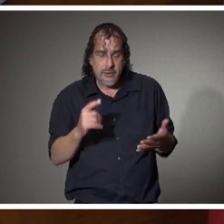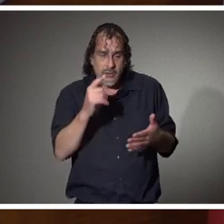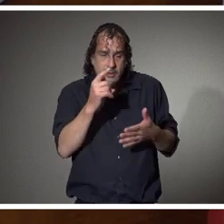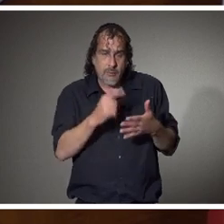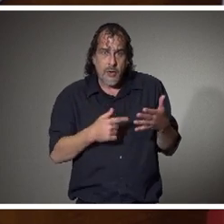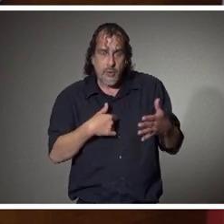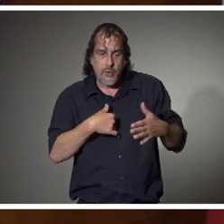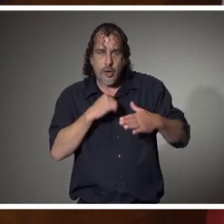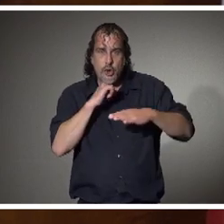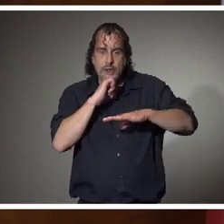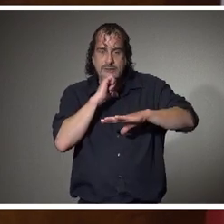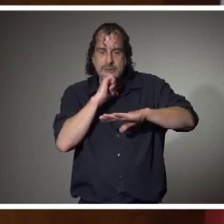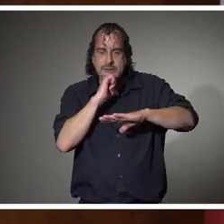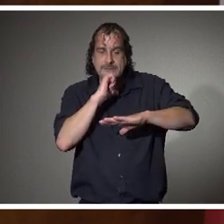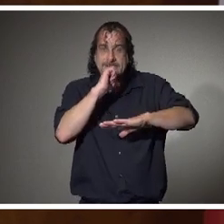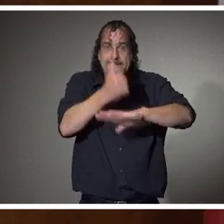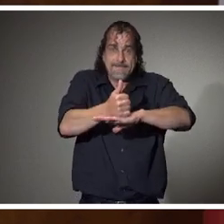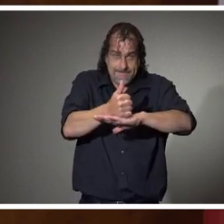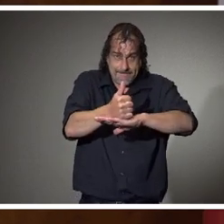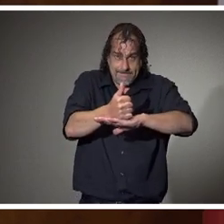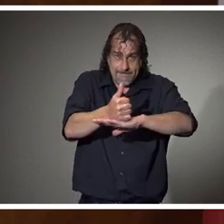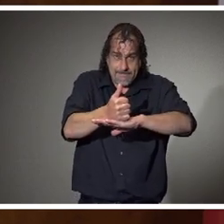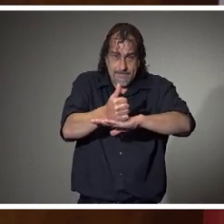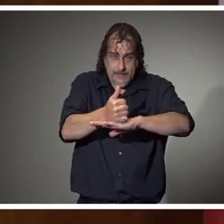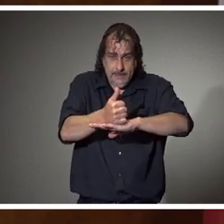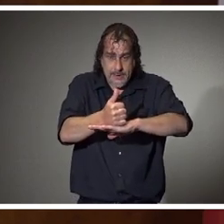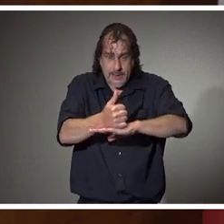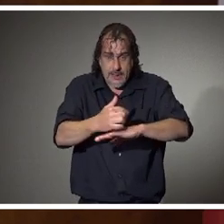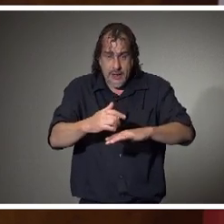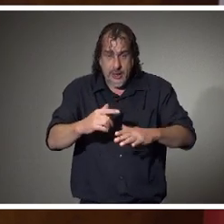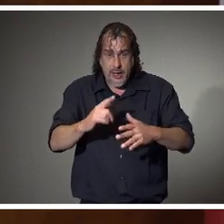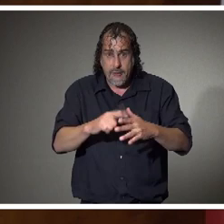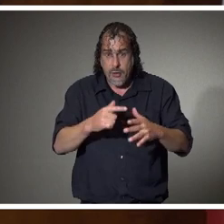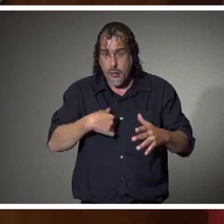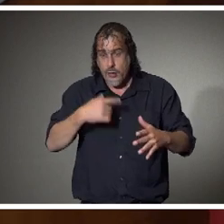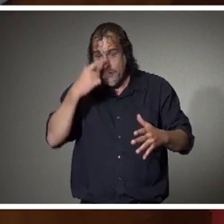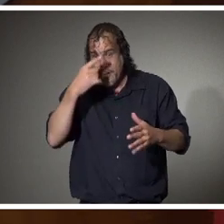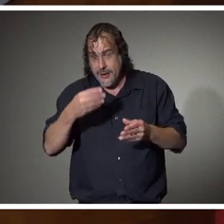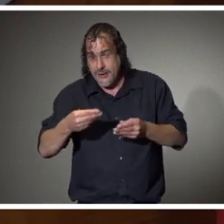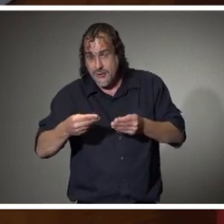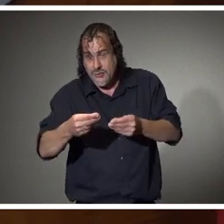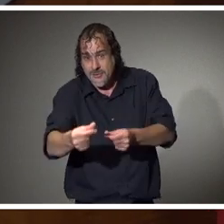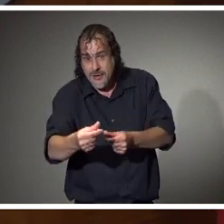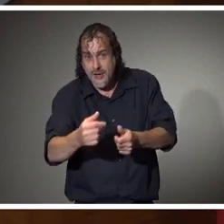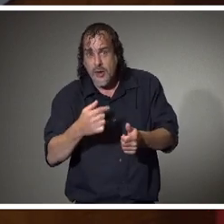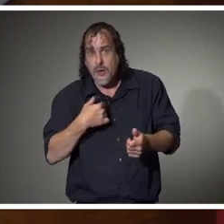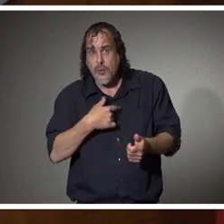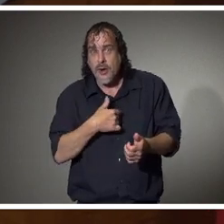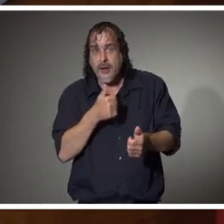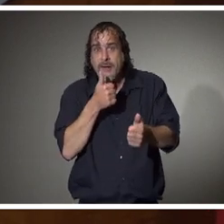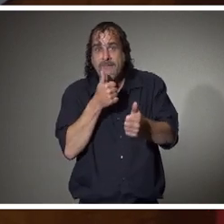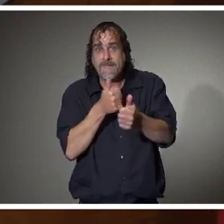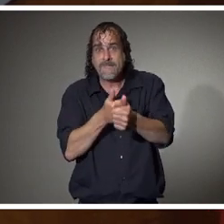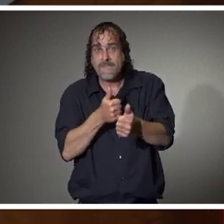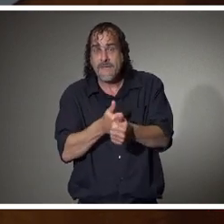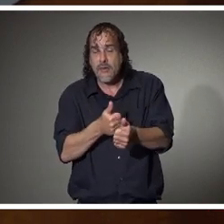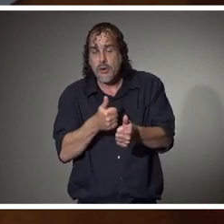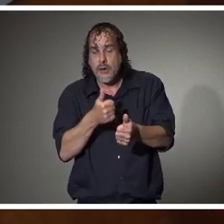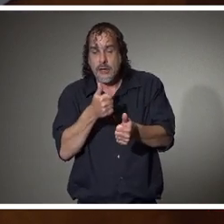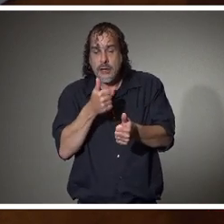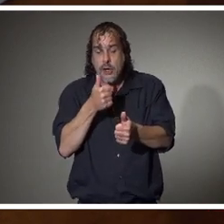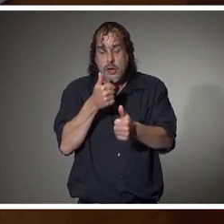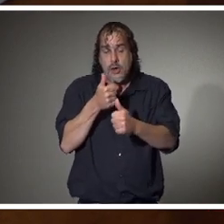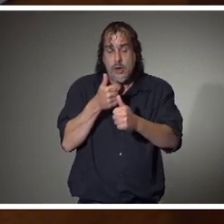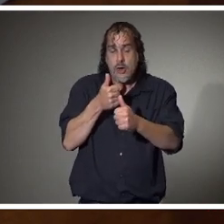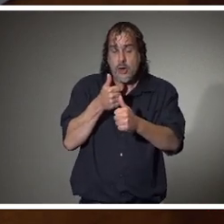setting up and the direction that we are currently going, is we're simply acting not only under the